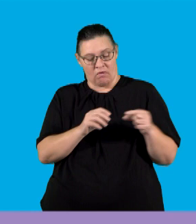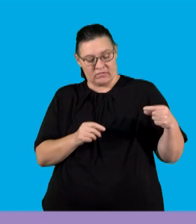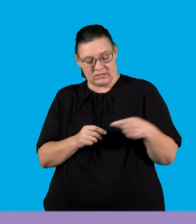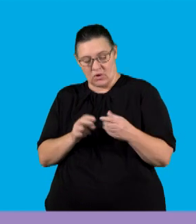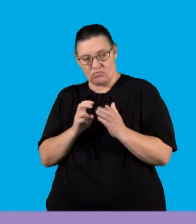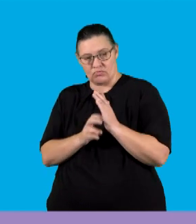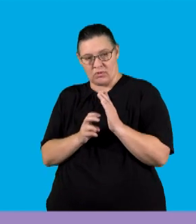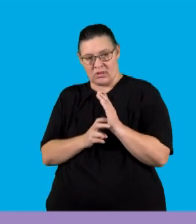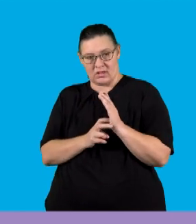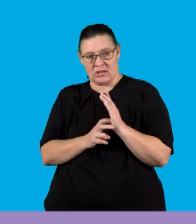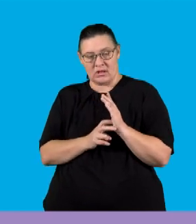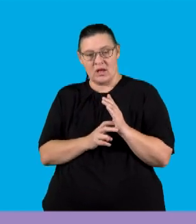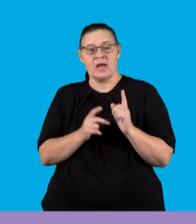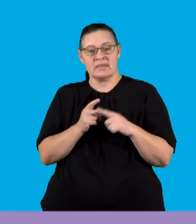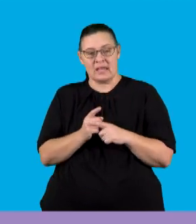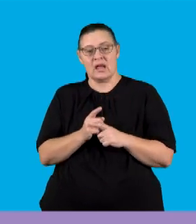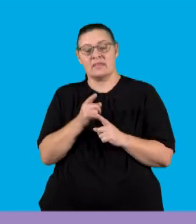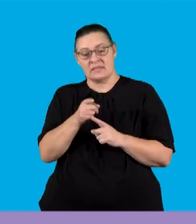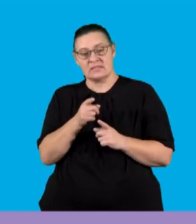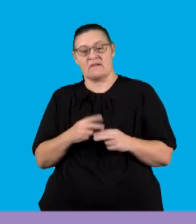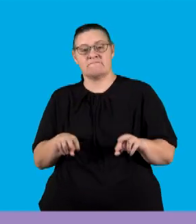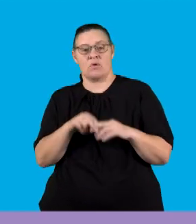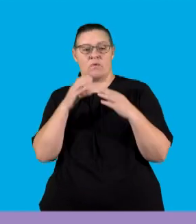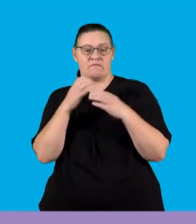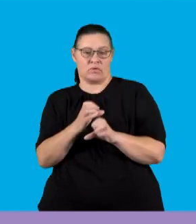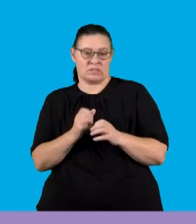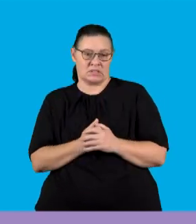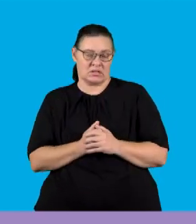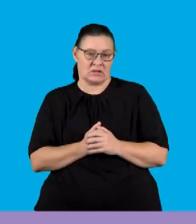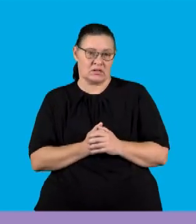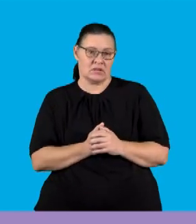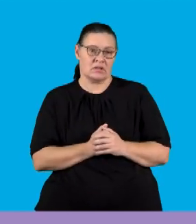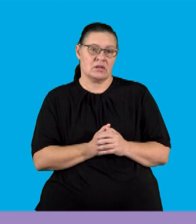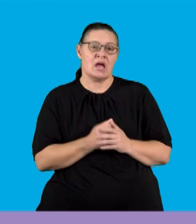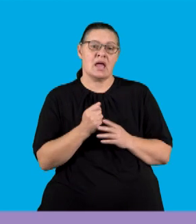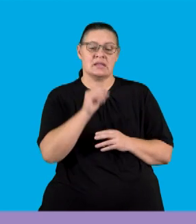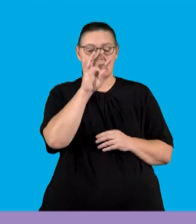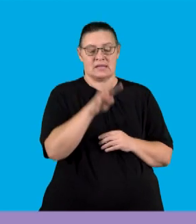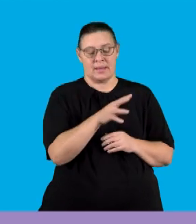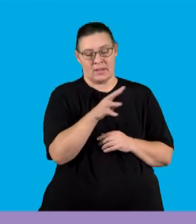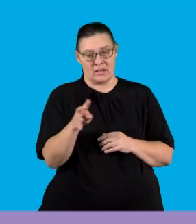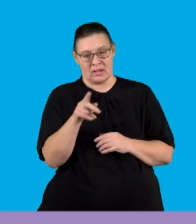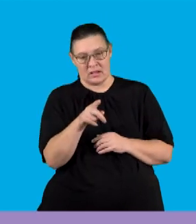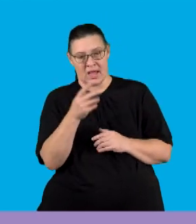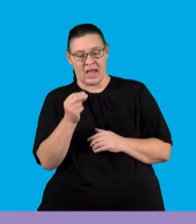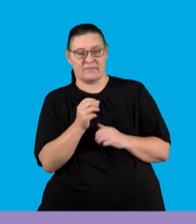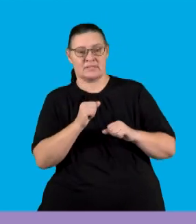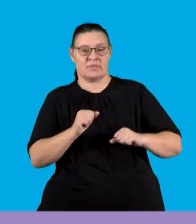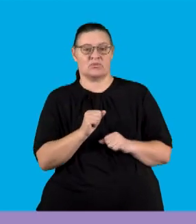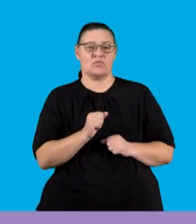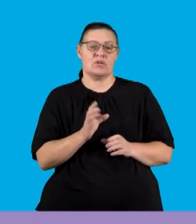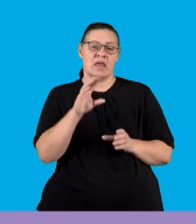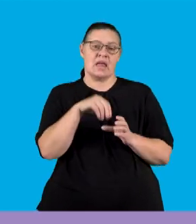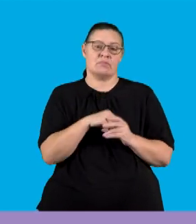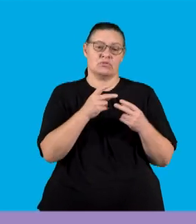rule, and then that's the value that we are going to focus on. So even in our table, there is a space for our